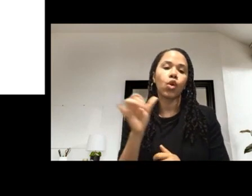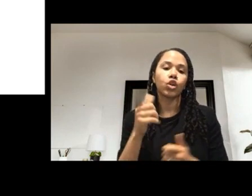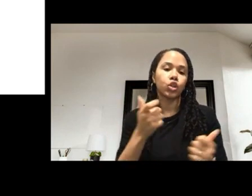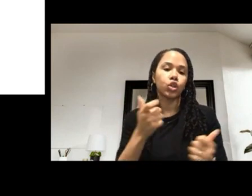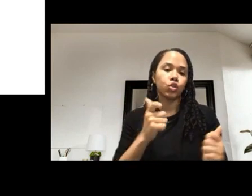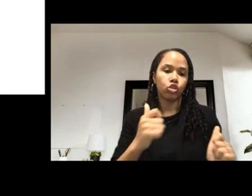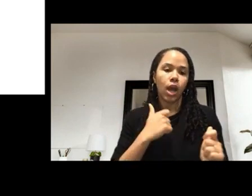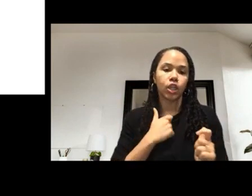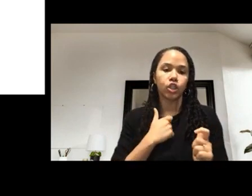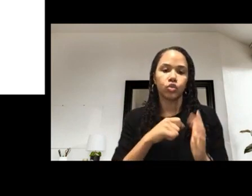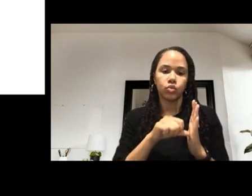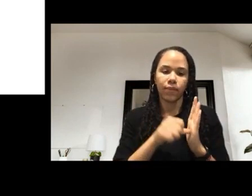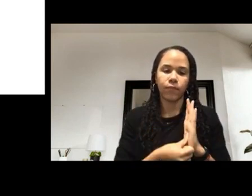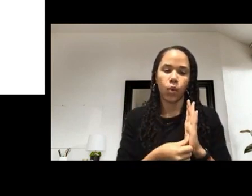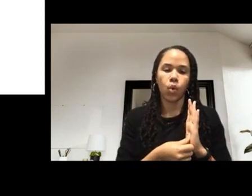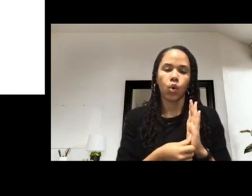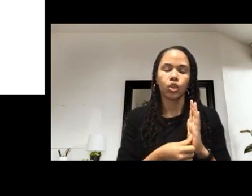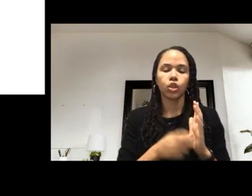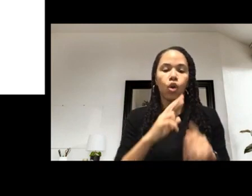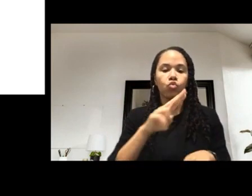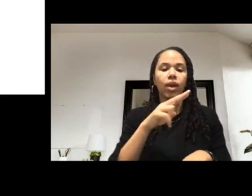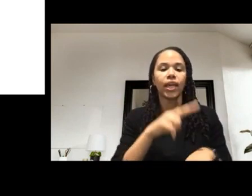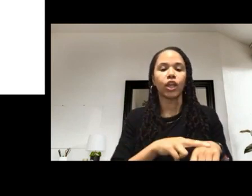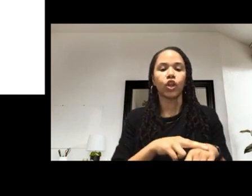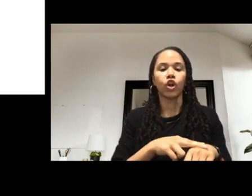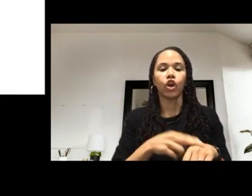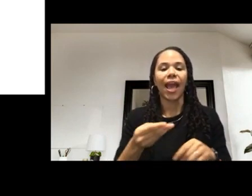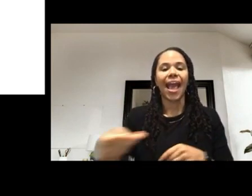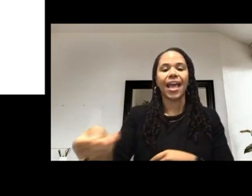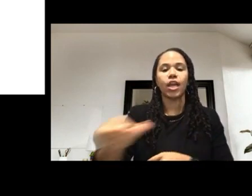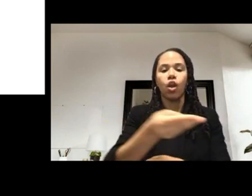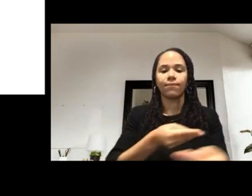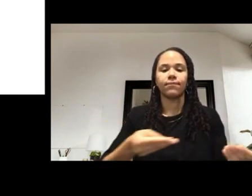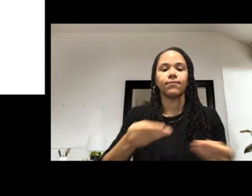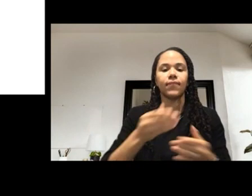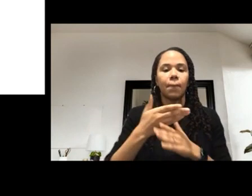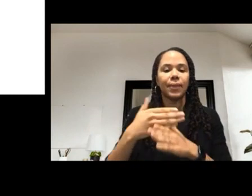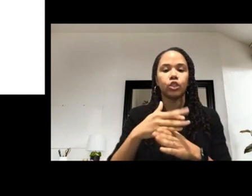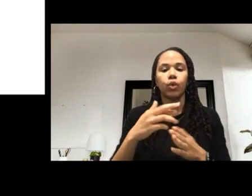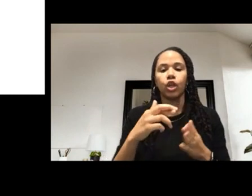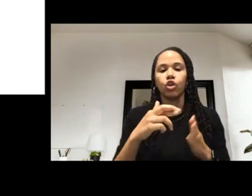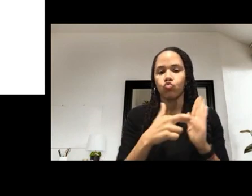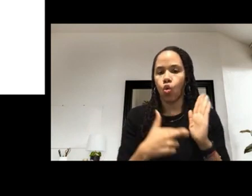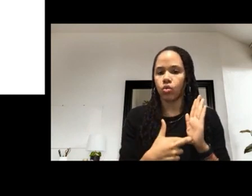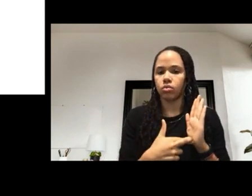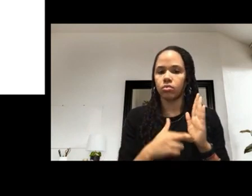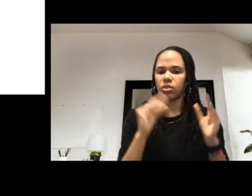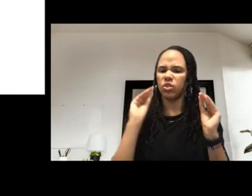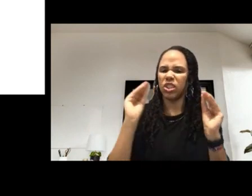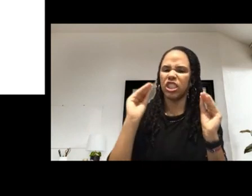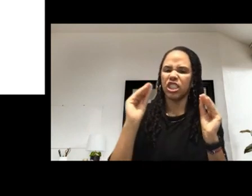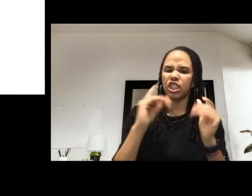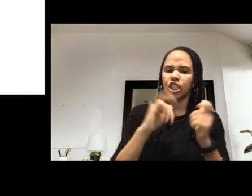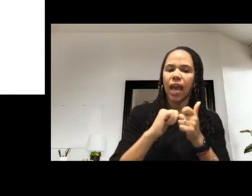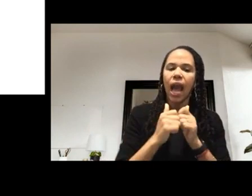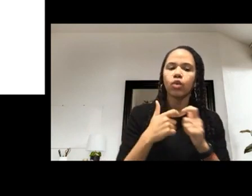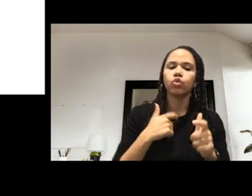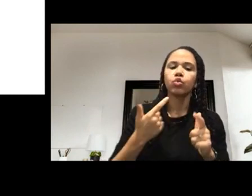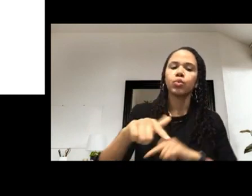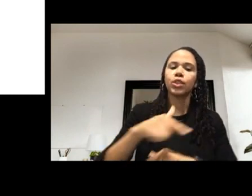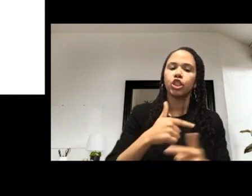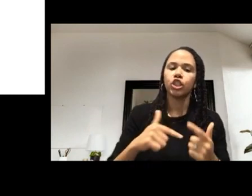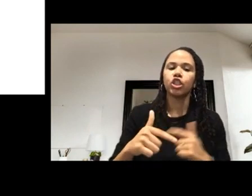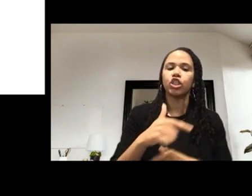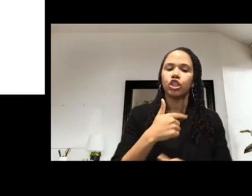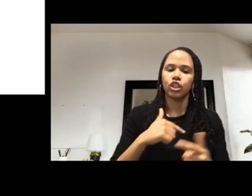roles to teach them how to switch tasks and prioritize and plan. And then the final thing is each day,